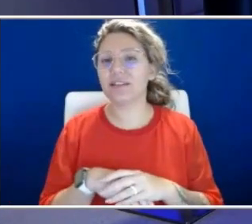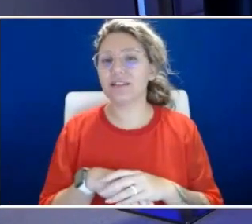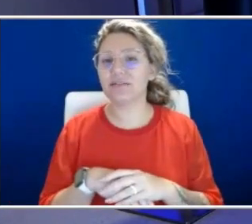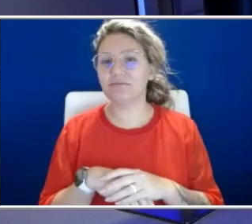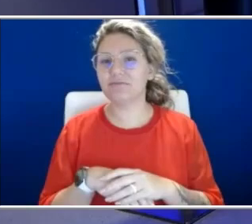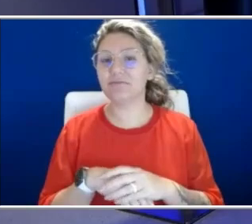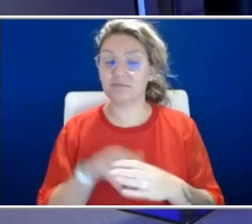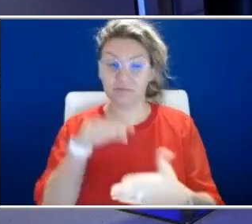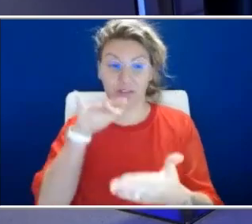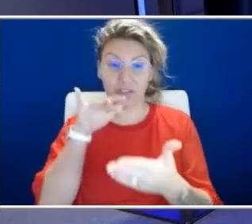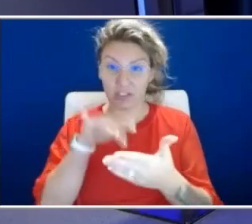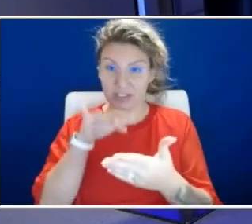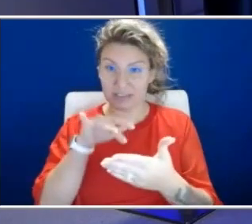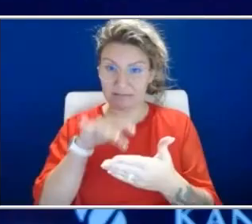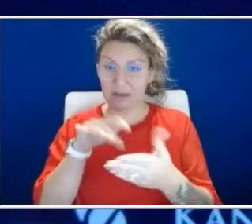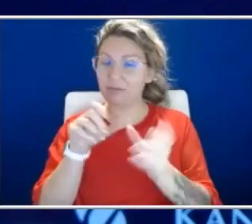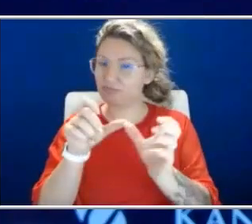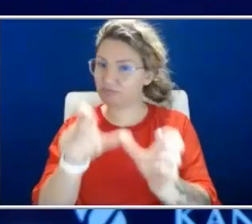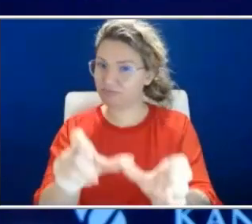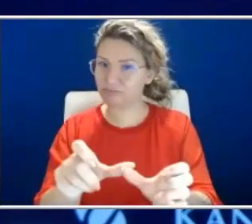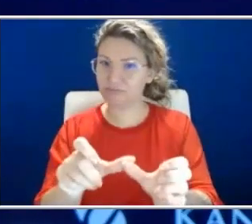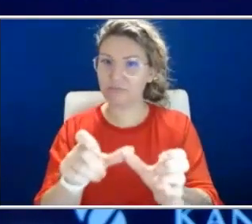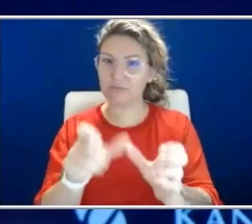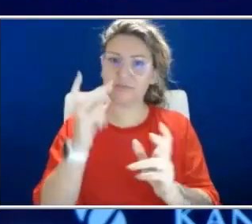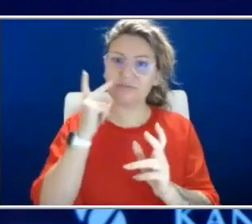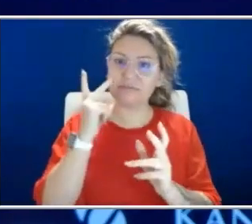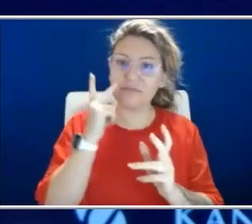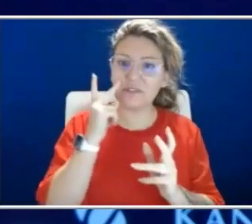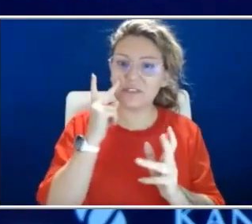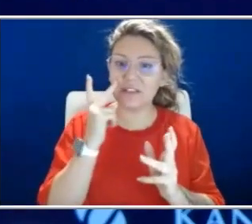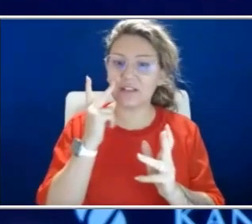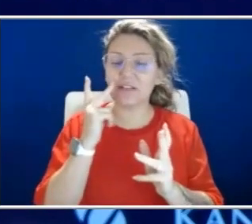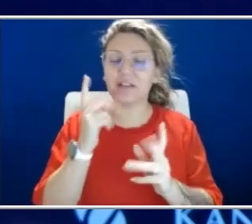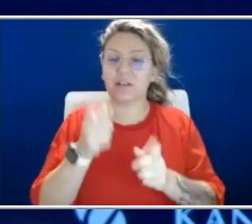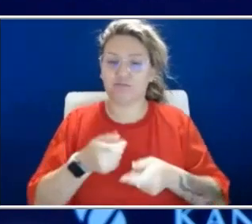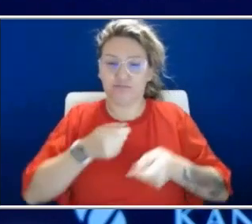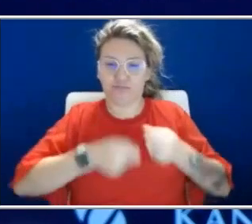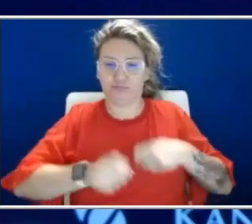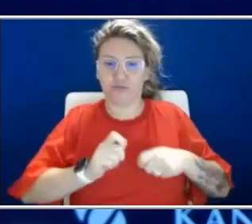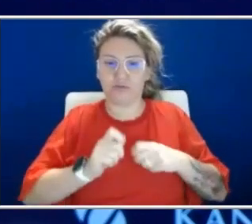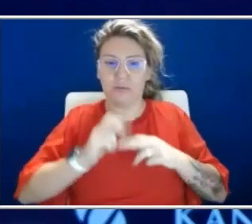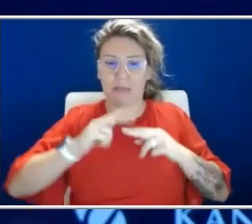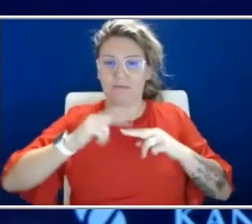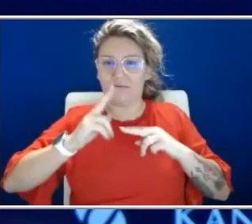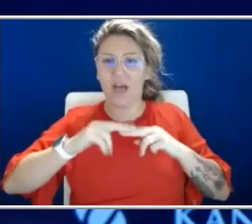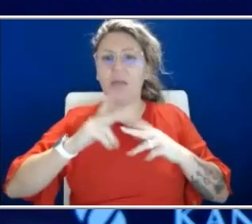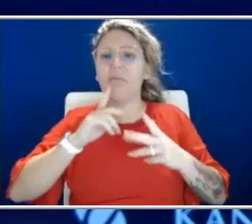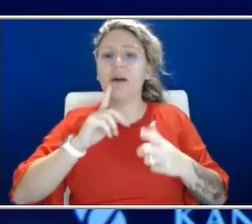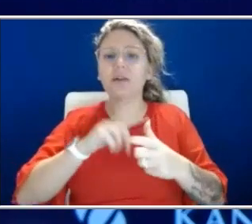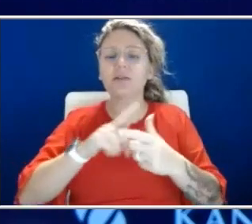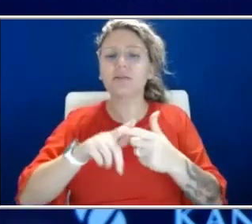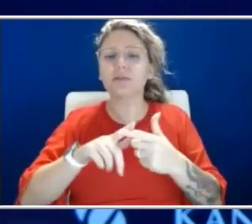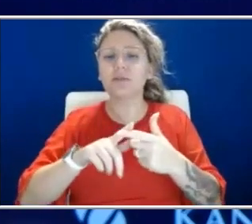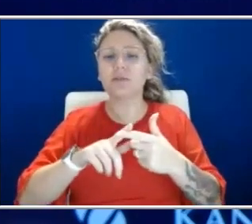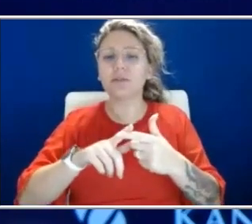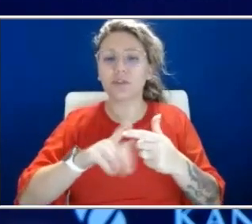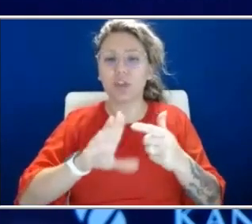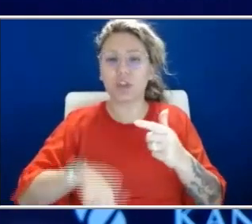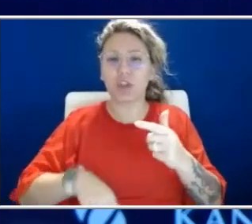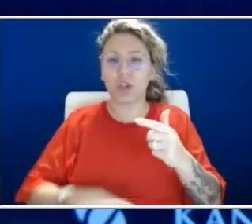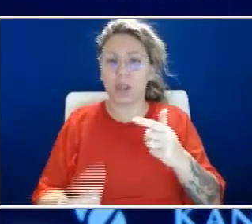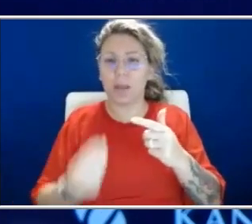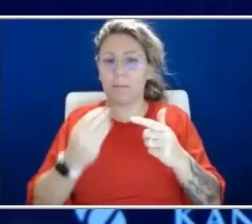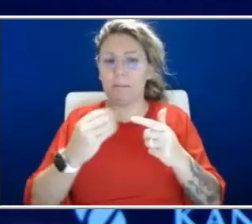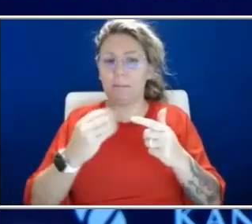studies that are ongoing now looking into re-innervating flaps. So when you are harvesting the belly tissue,